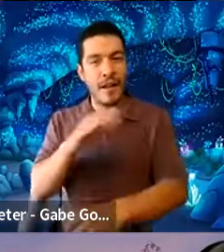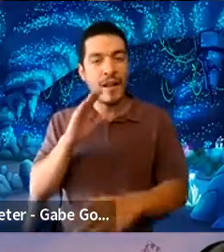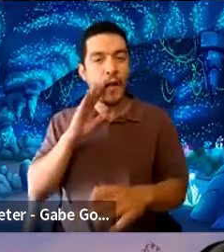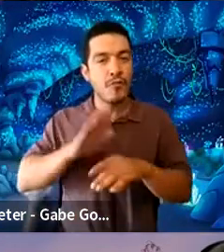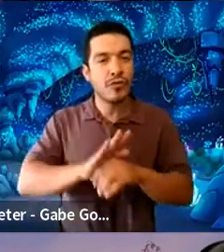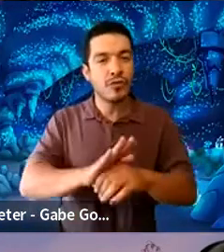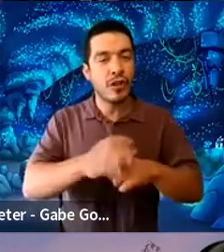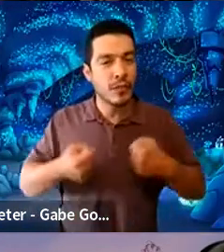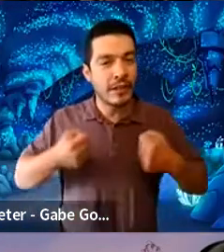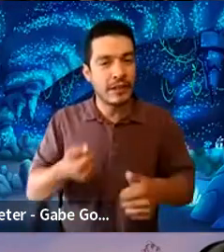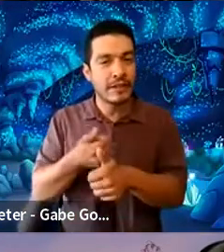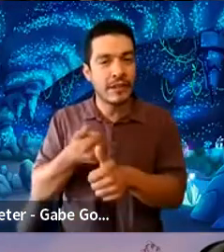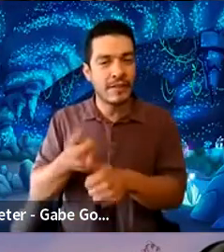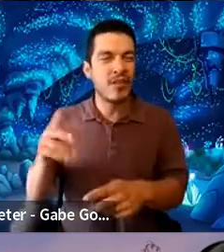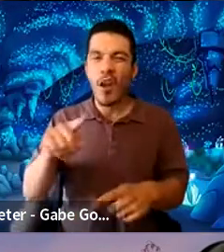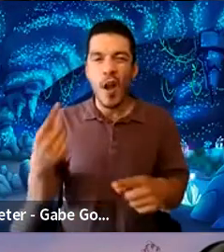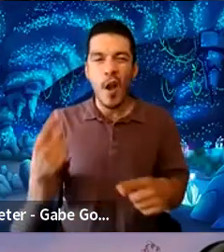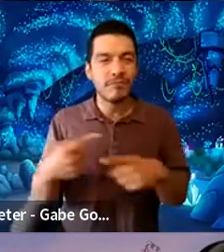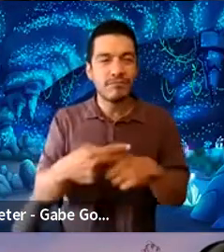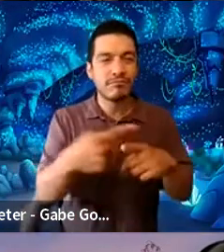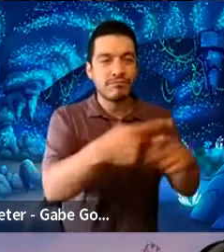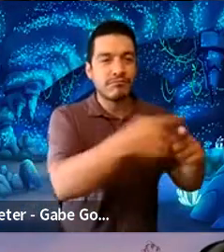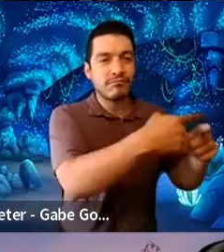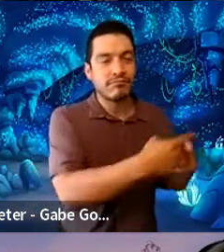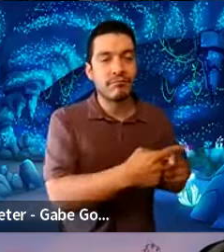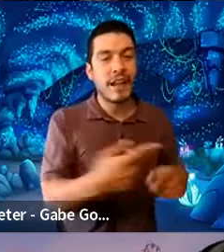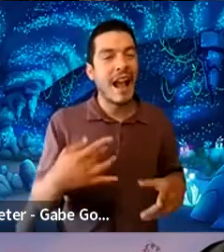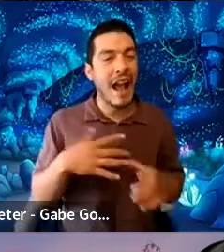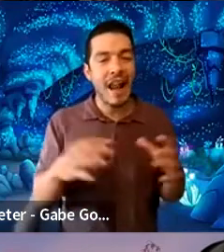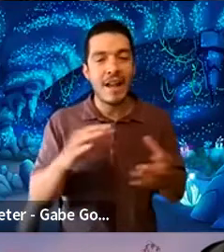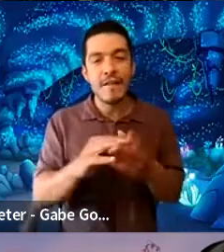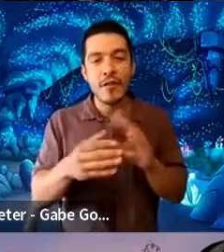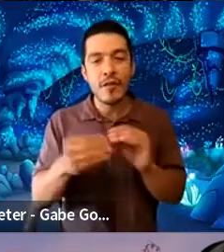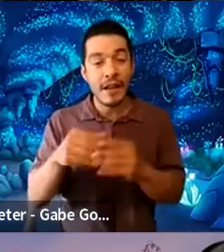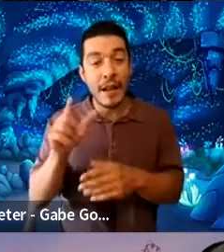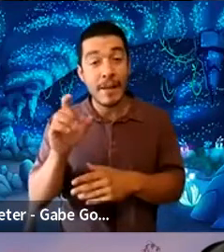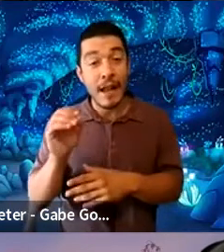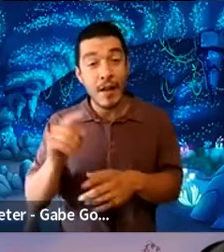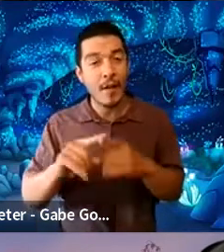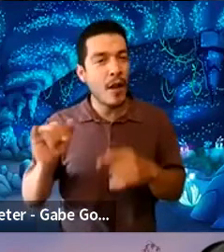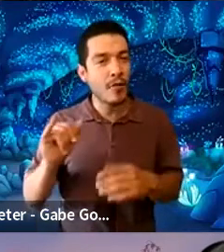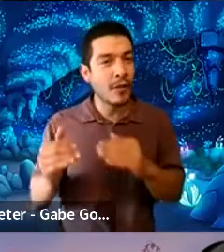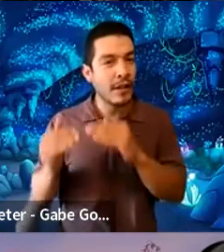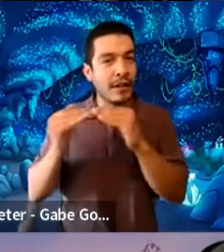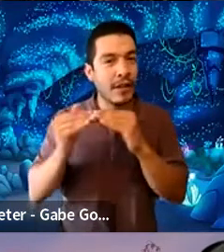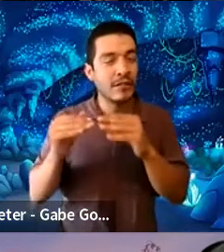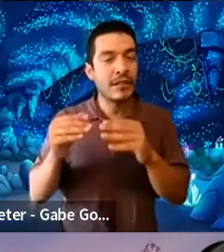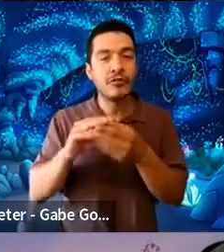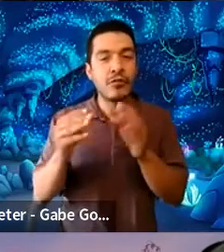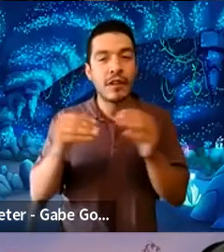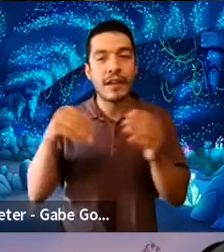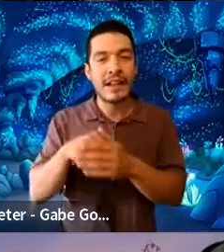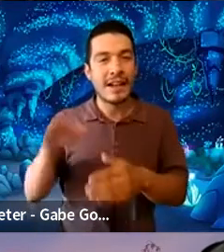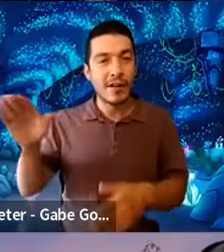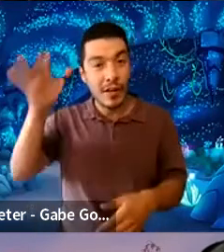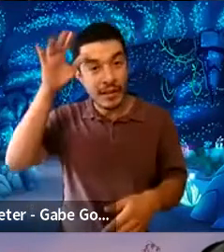itself. So they're always crisscrossing. I think, you know, there's loads of stories in Paleo, but there's equally a couple of stories in